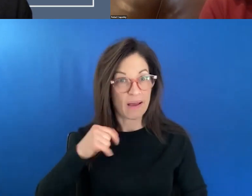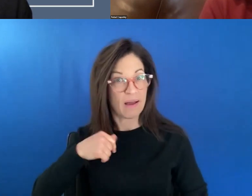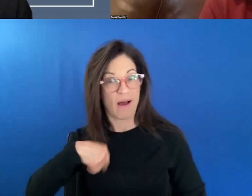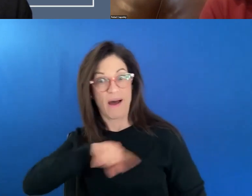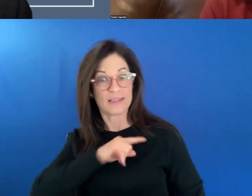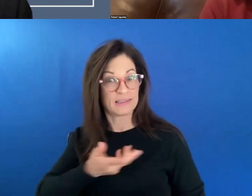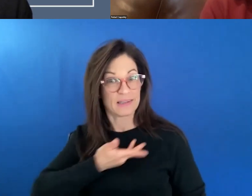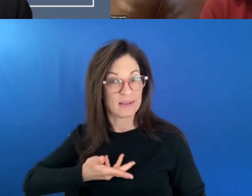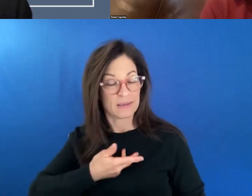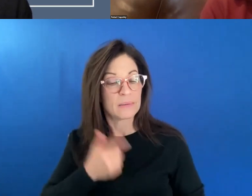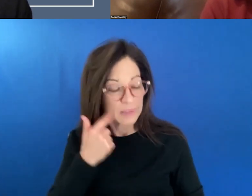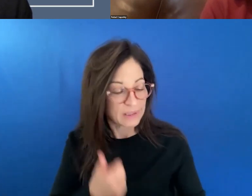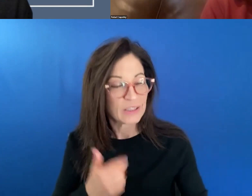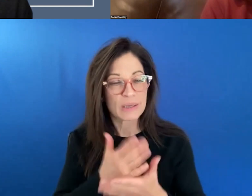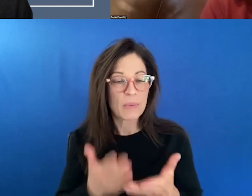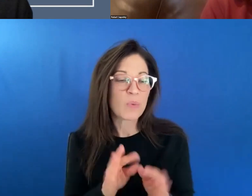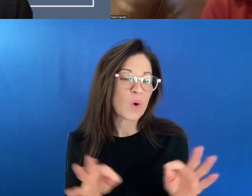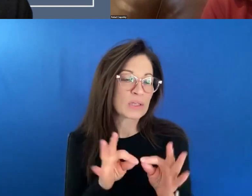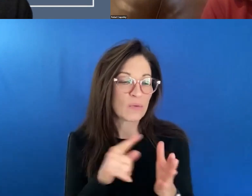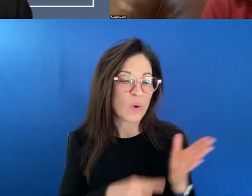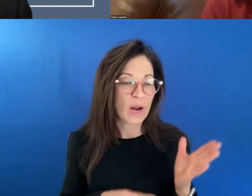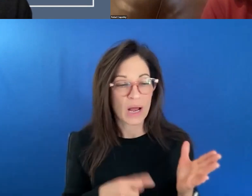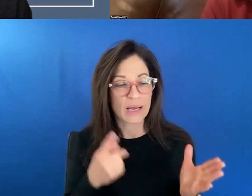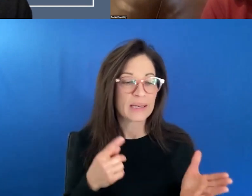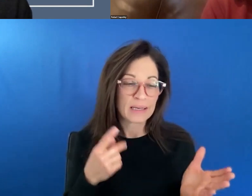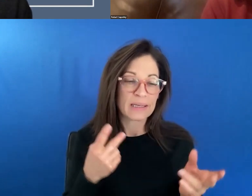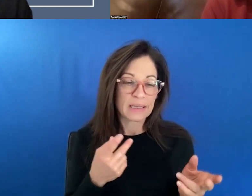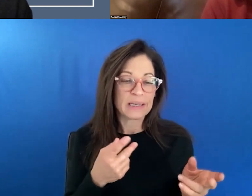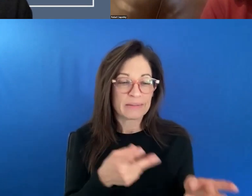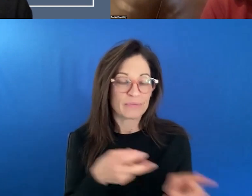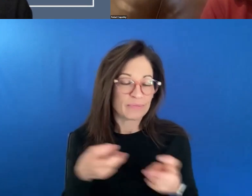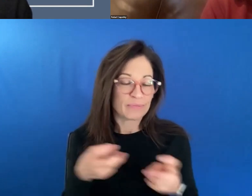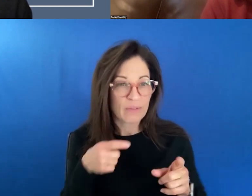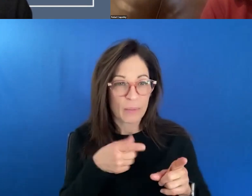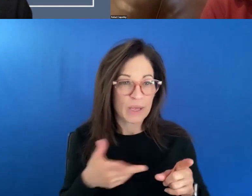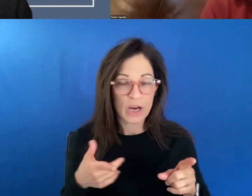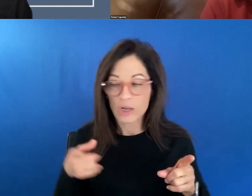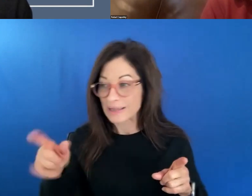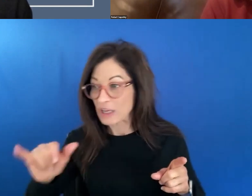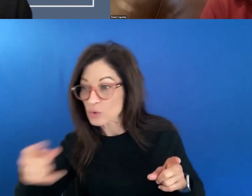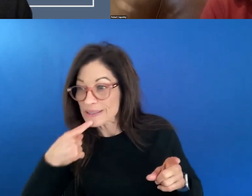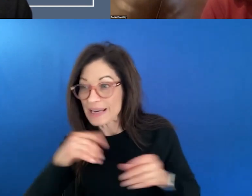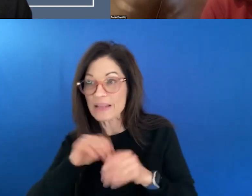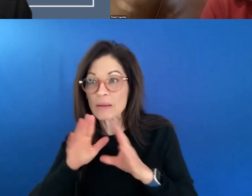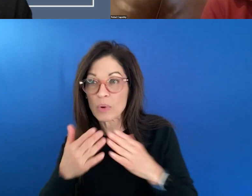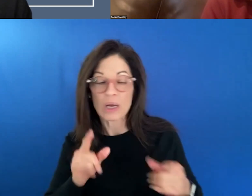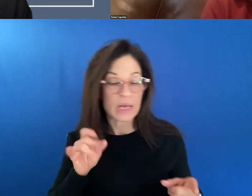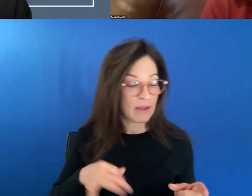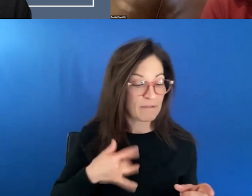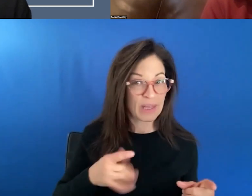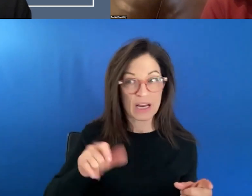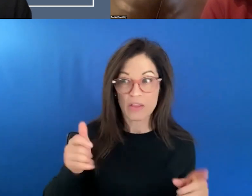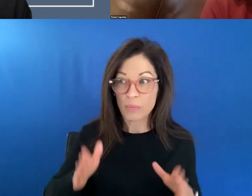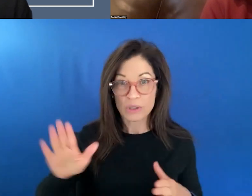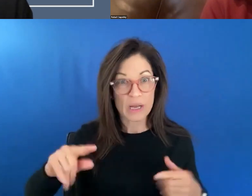out related to what you discussed right here. And you noted in the book that if feeling someone else's pain makes us feel